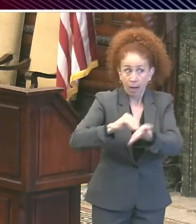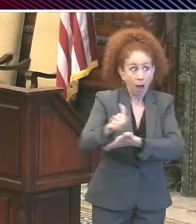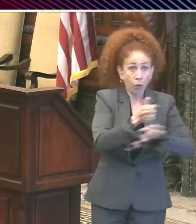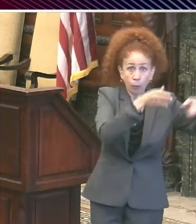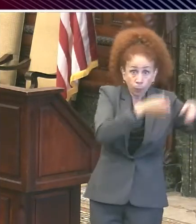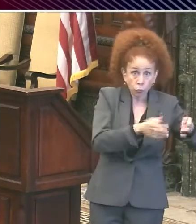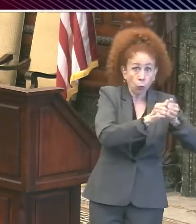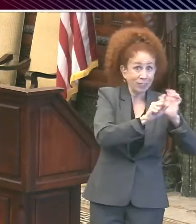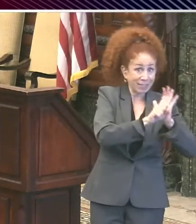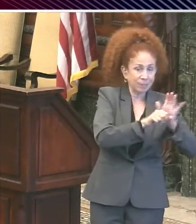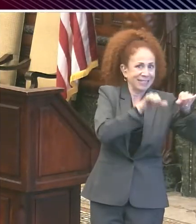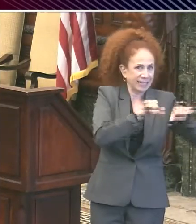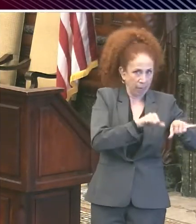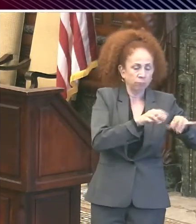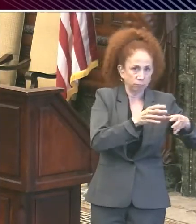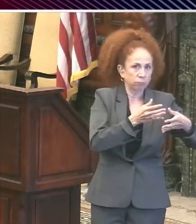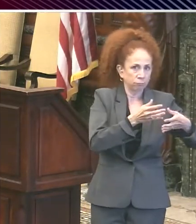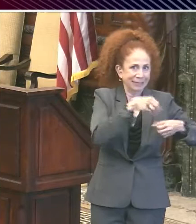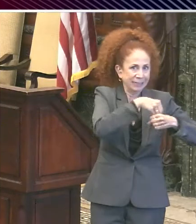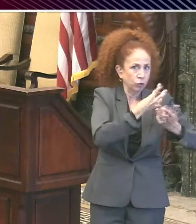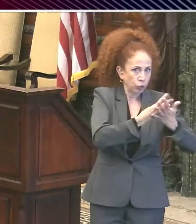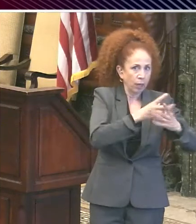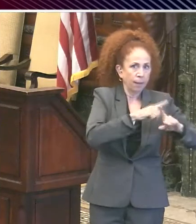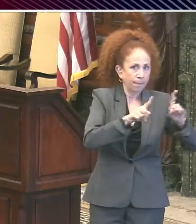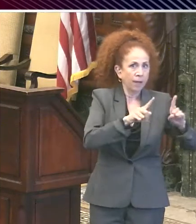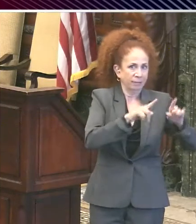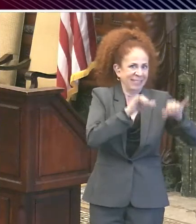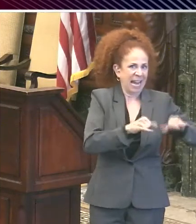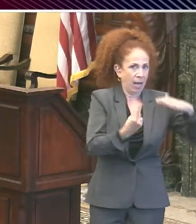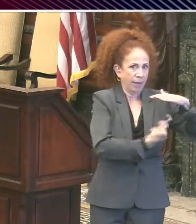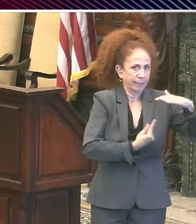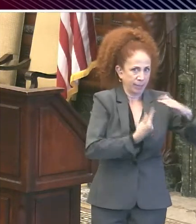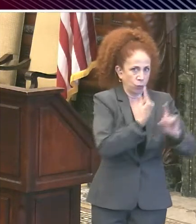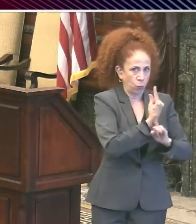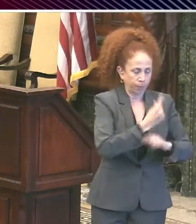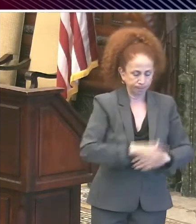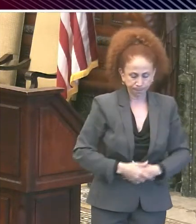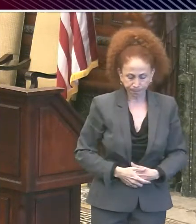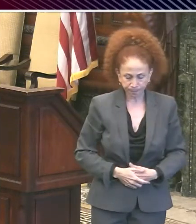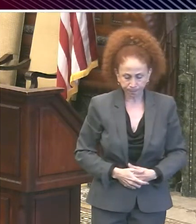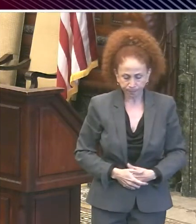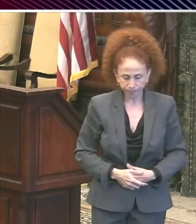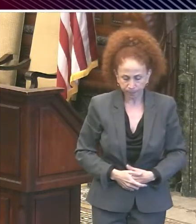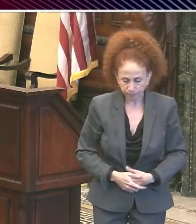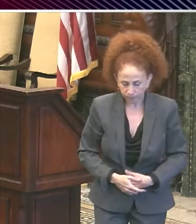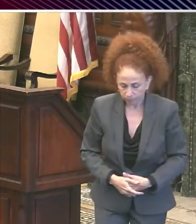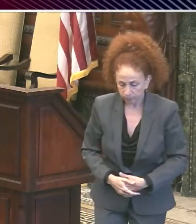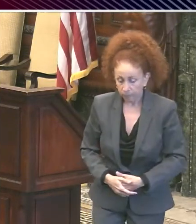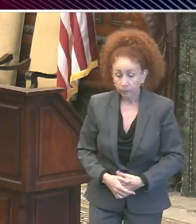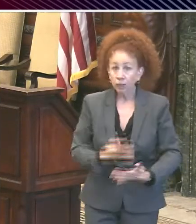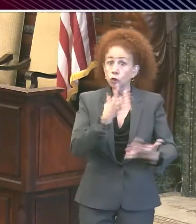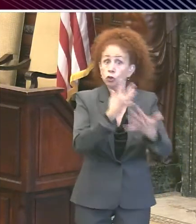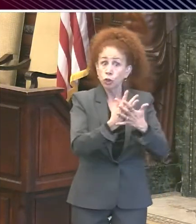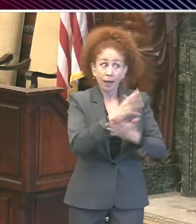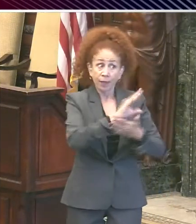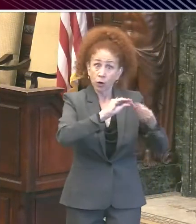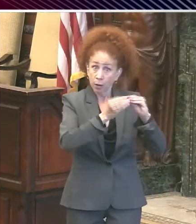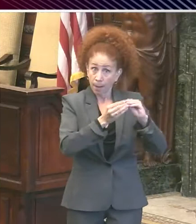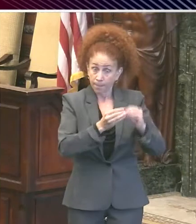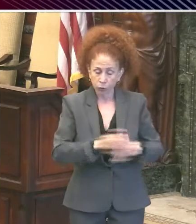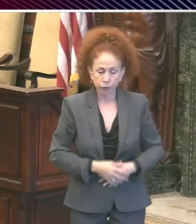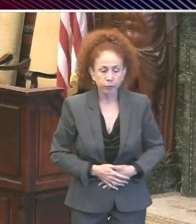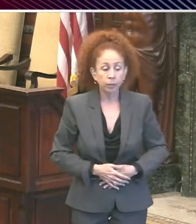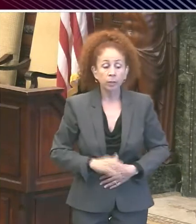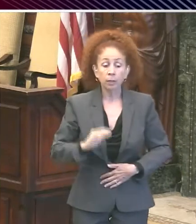have symptoms is remaining in the jail, but has not been taken out of isolation. And if you're interested in what's going on in the jail, the numbers on